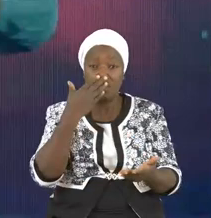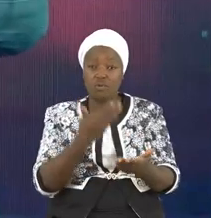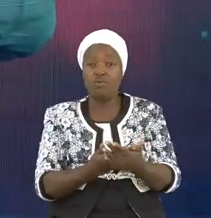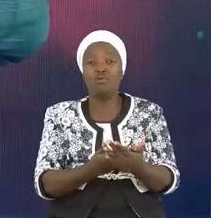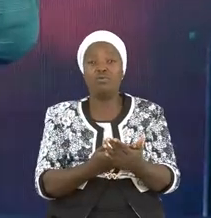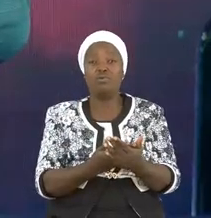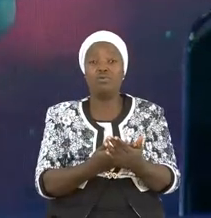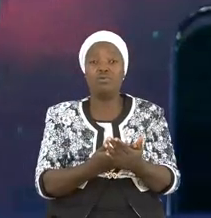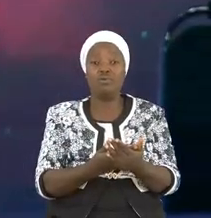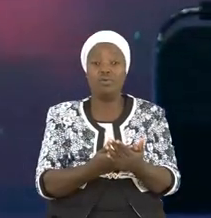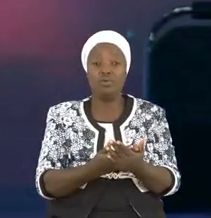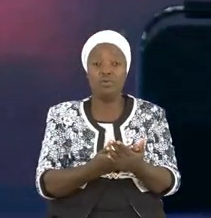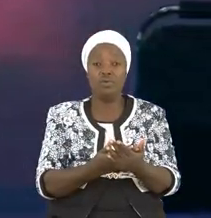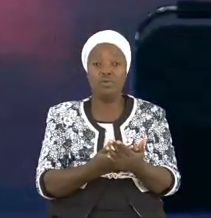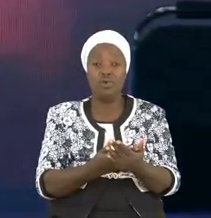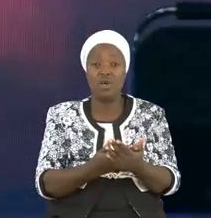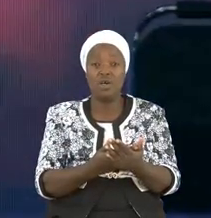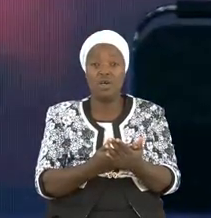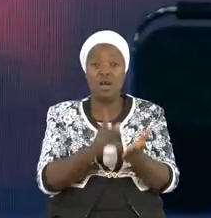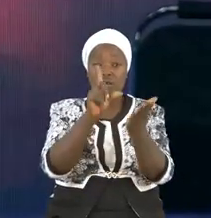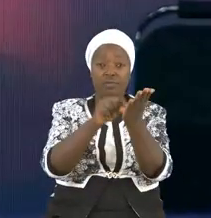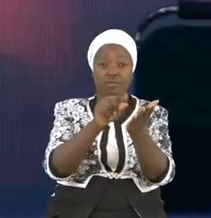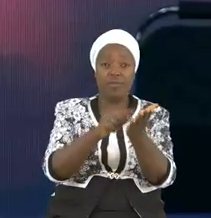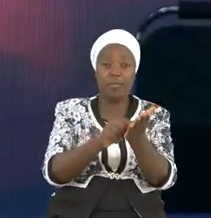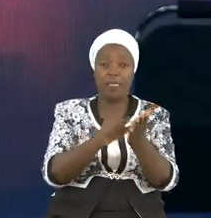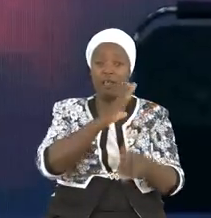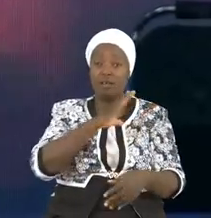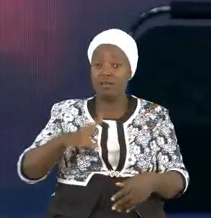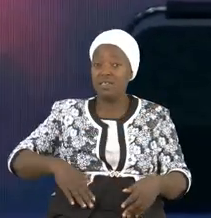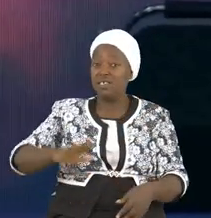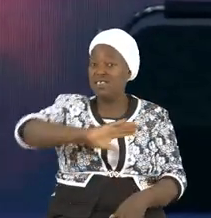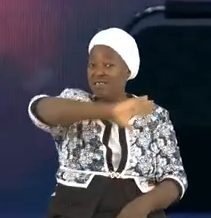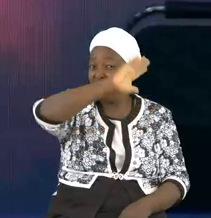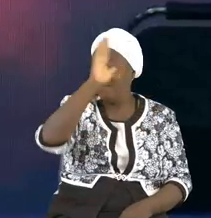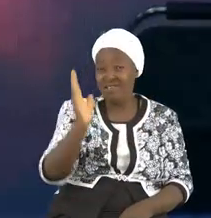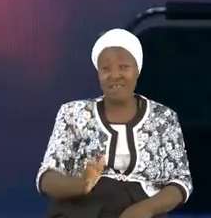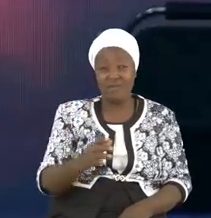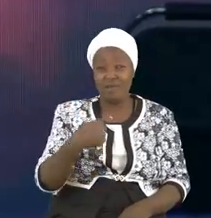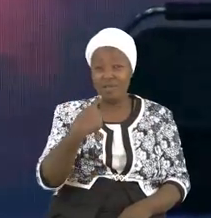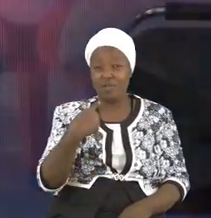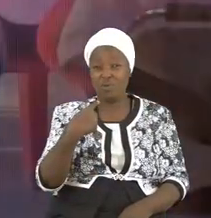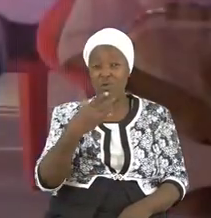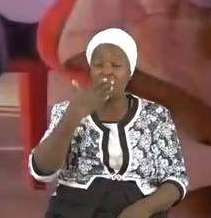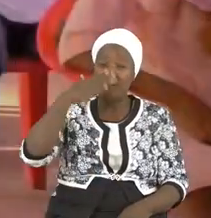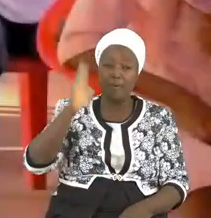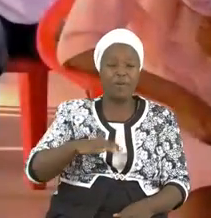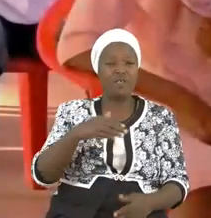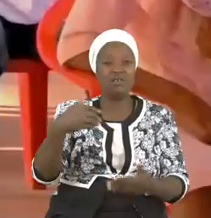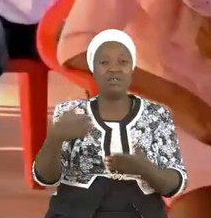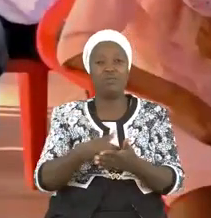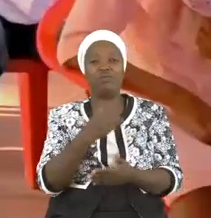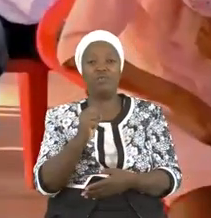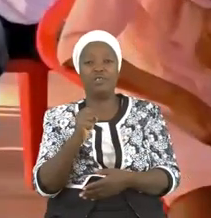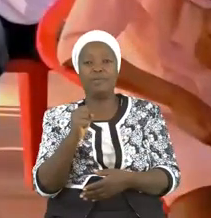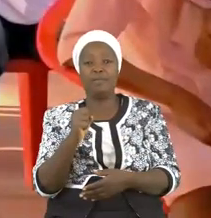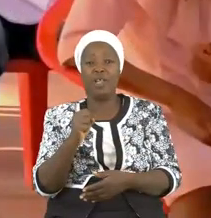never spoke bad news. Any bad news that has come to you, the good news